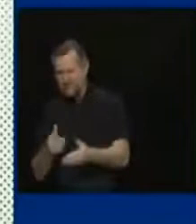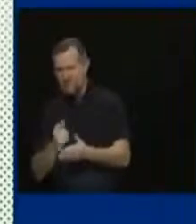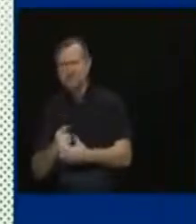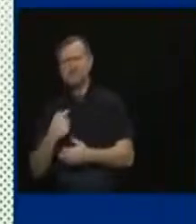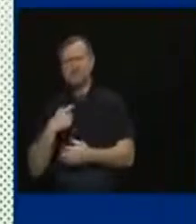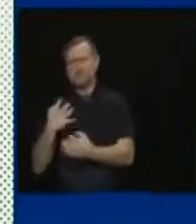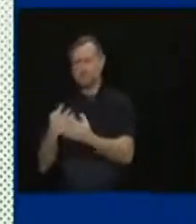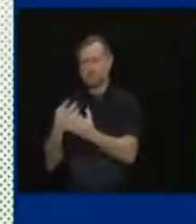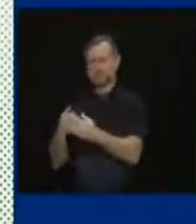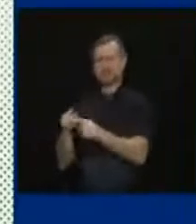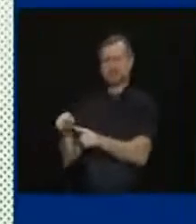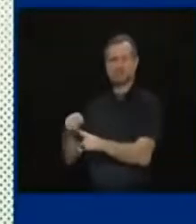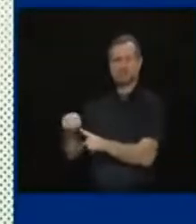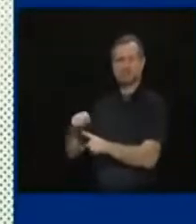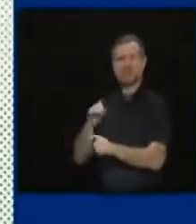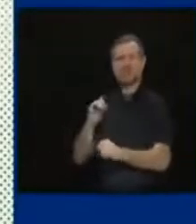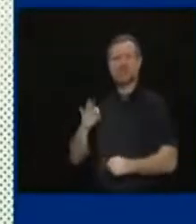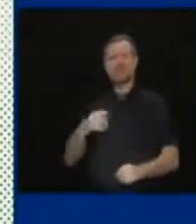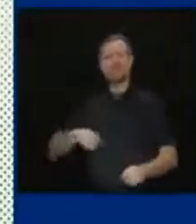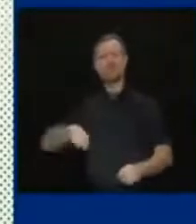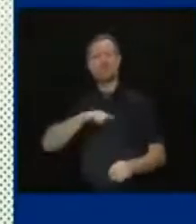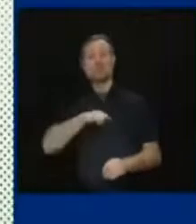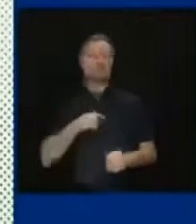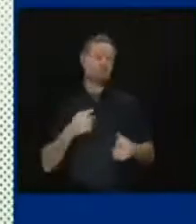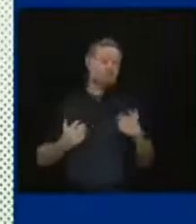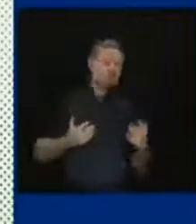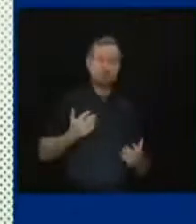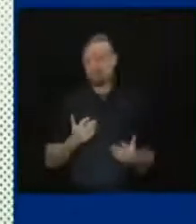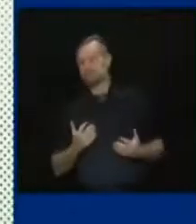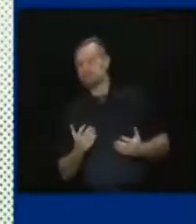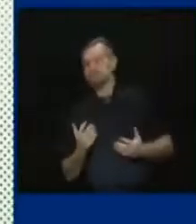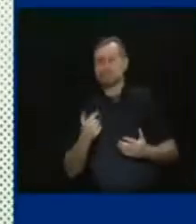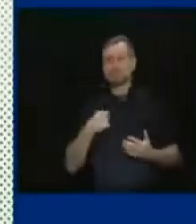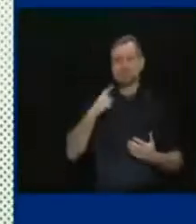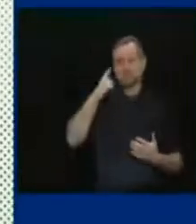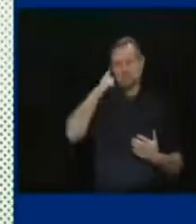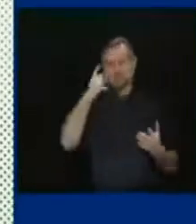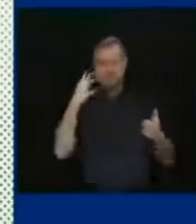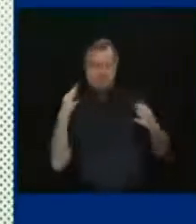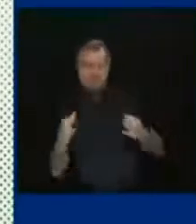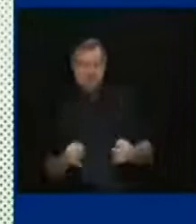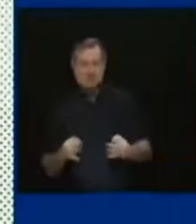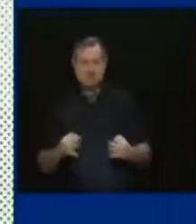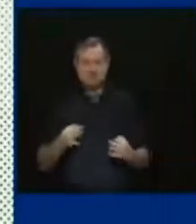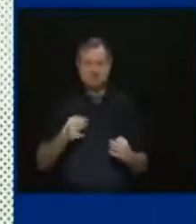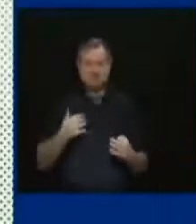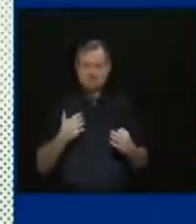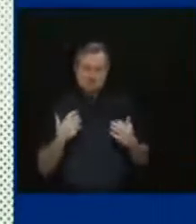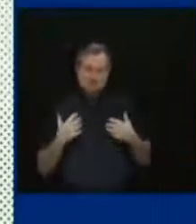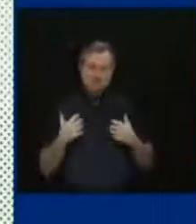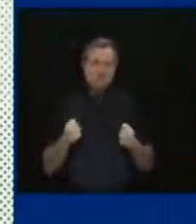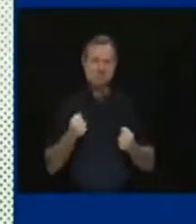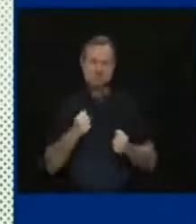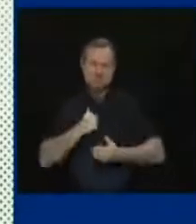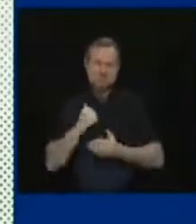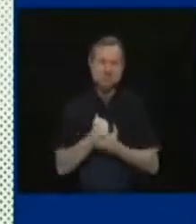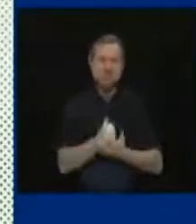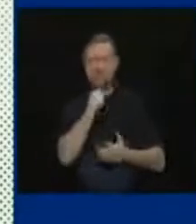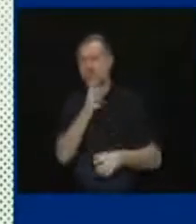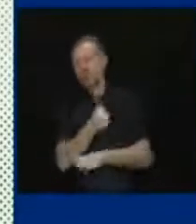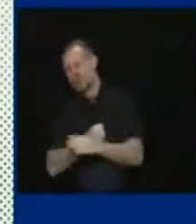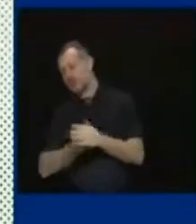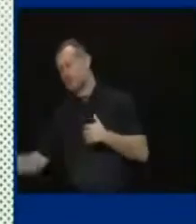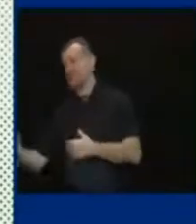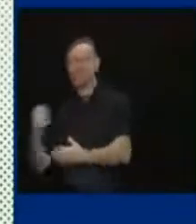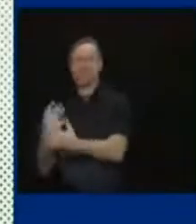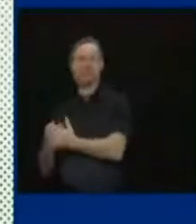we really are about looking to rehabilitate as opposed to incarcerate, then these bills that our great governor is signing today